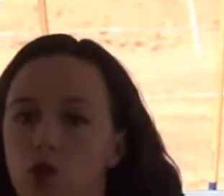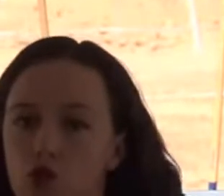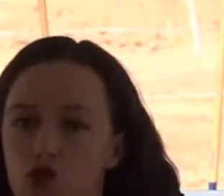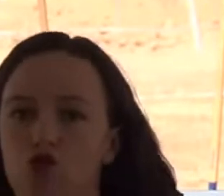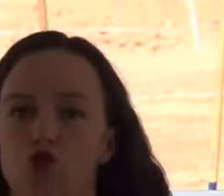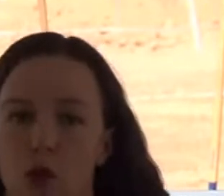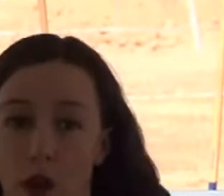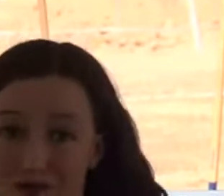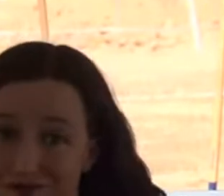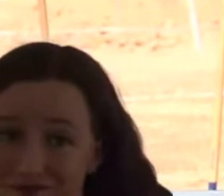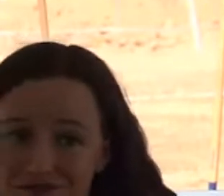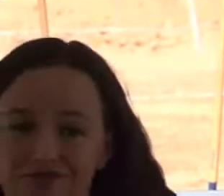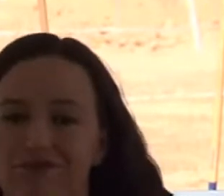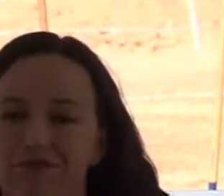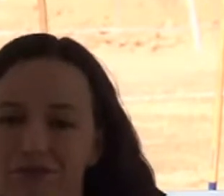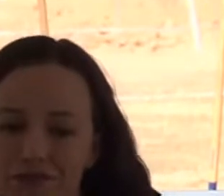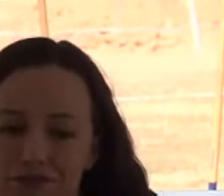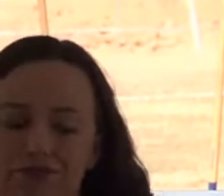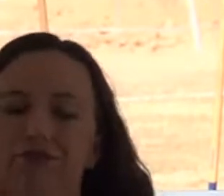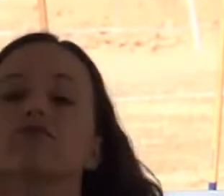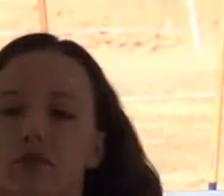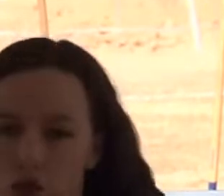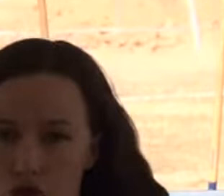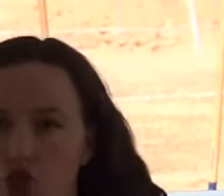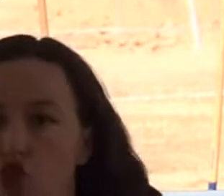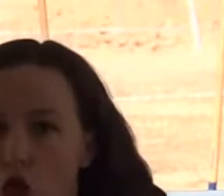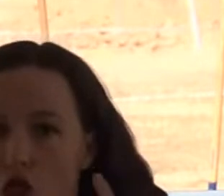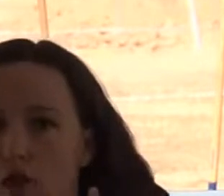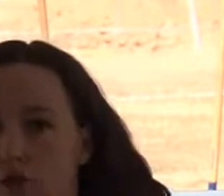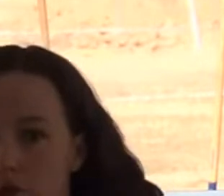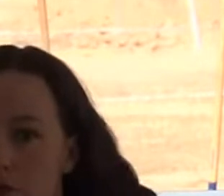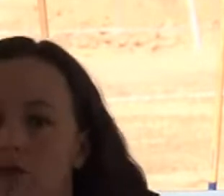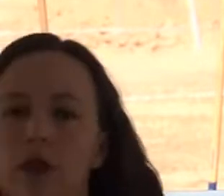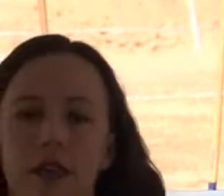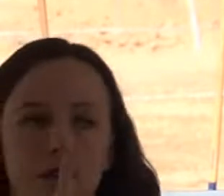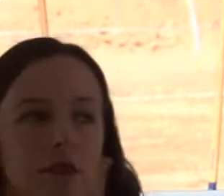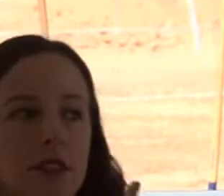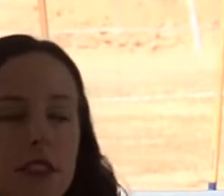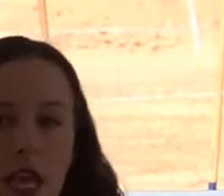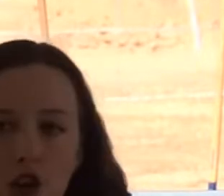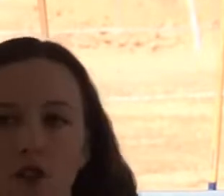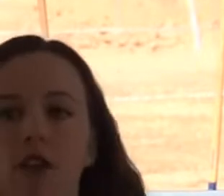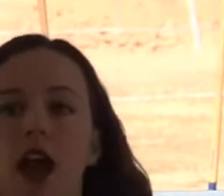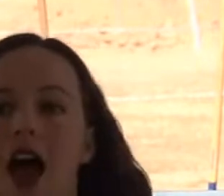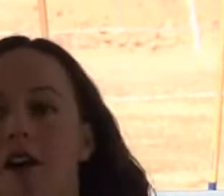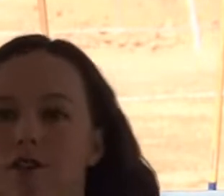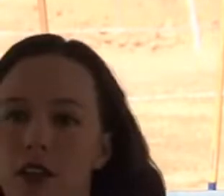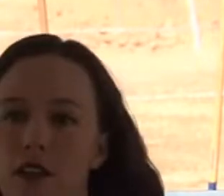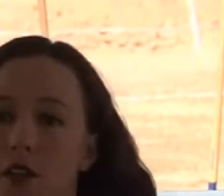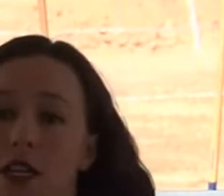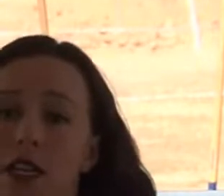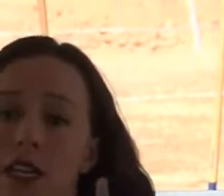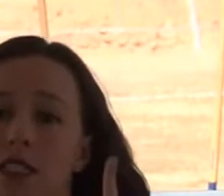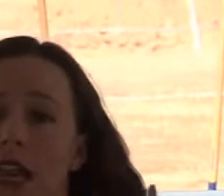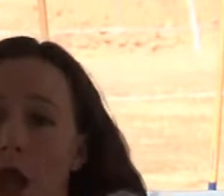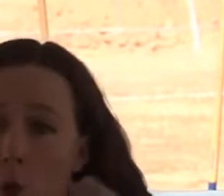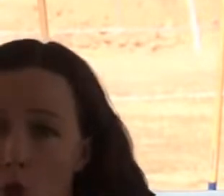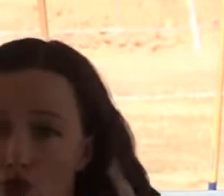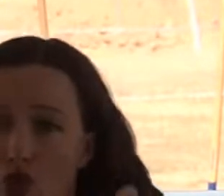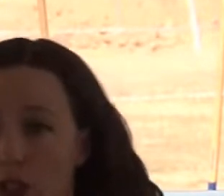that stuff together took a lot of involvement, and the dedication of the stakeholders was